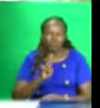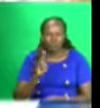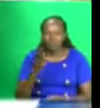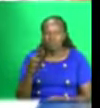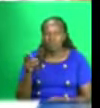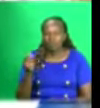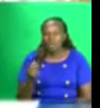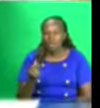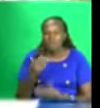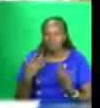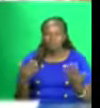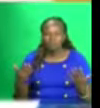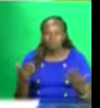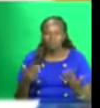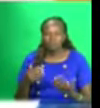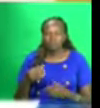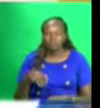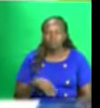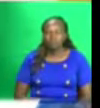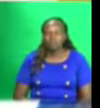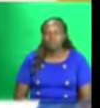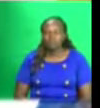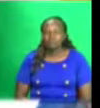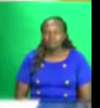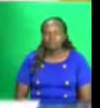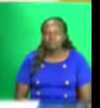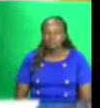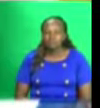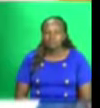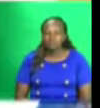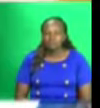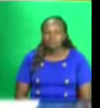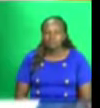rasilimali za county zinafuatwa. Mtu wa Kisali, MBCI Taarifa.